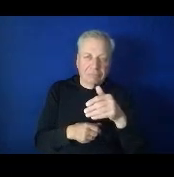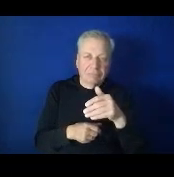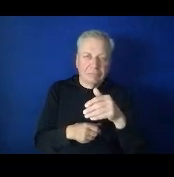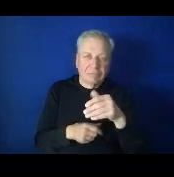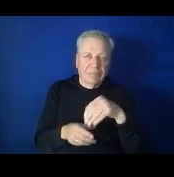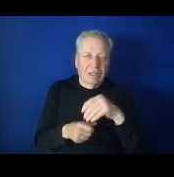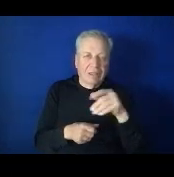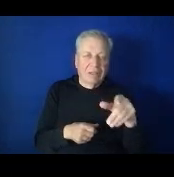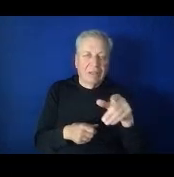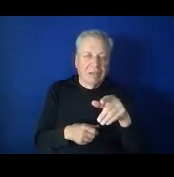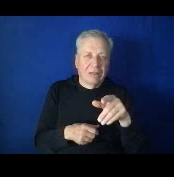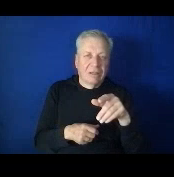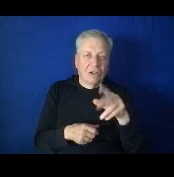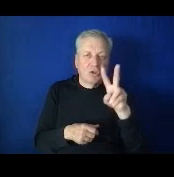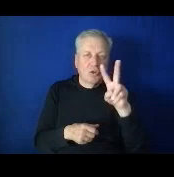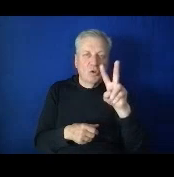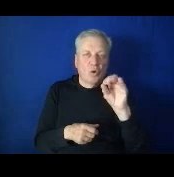December of 2008,